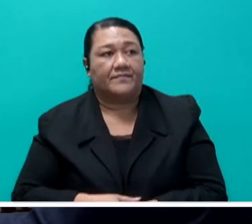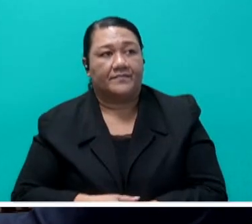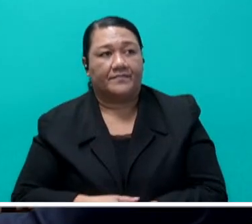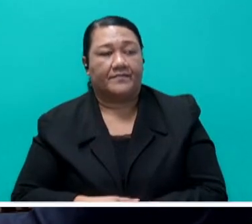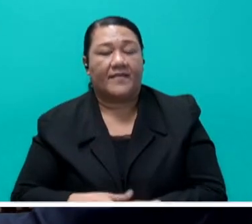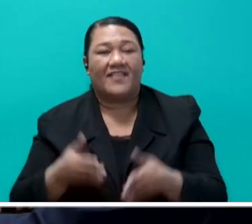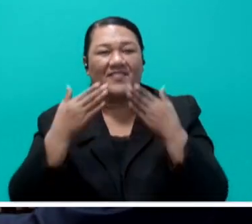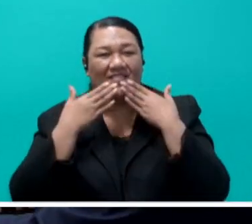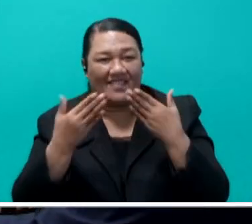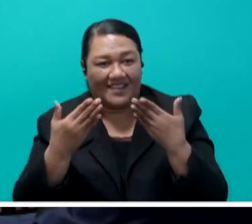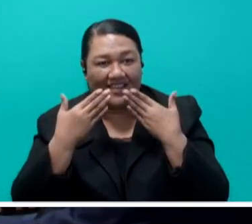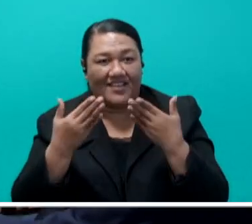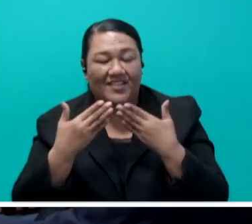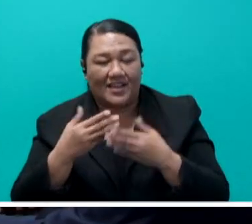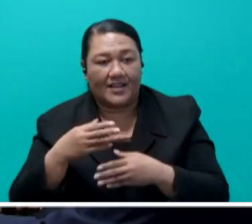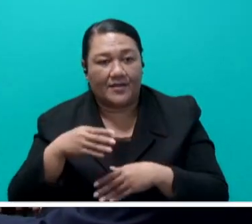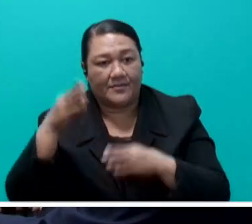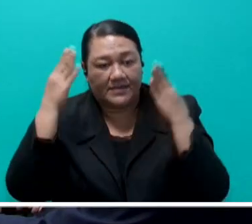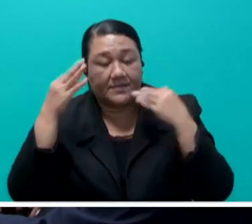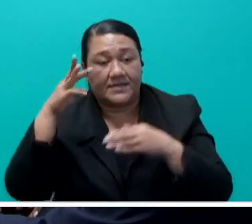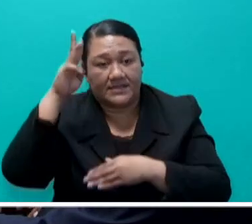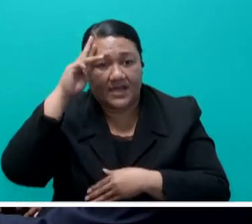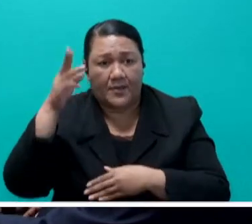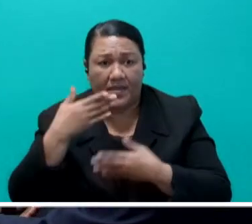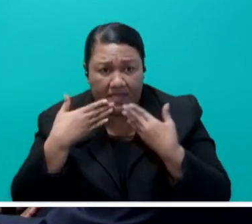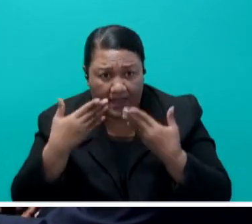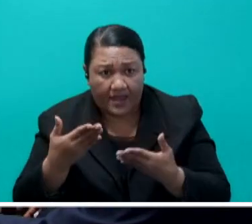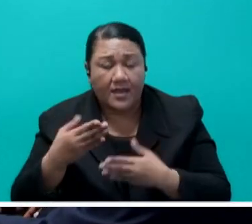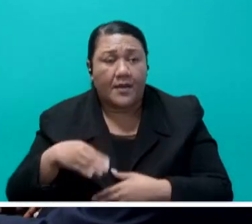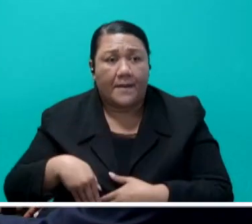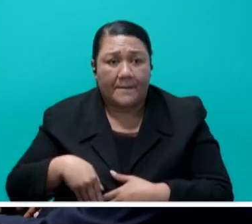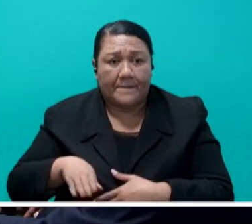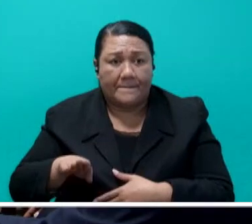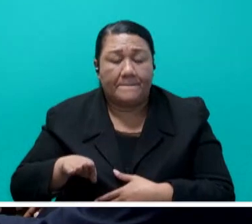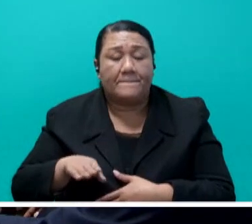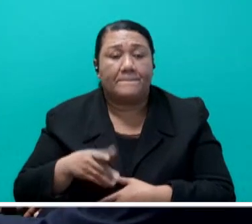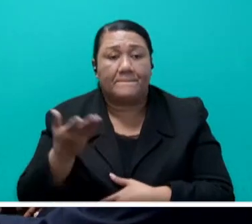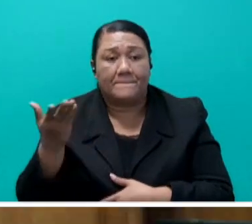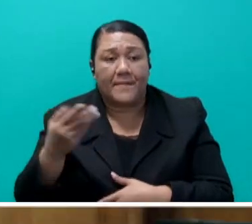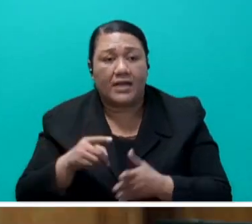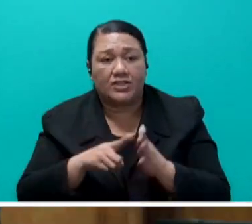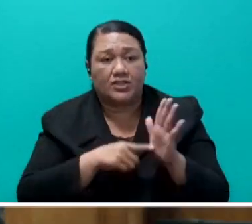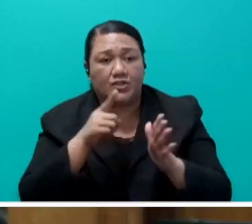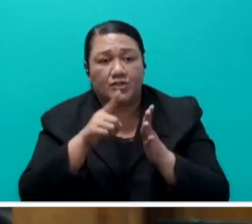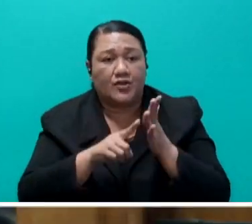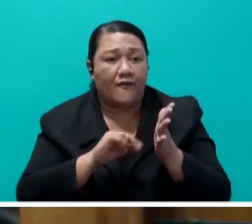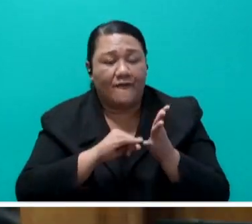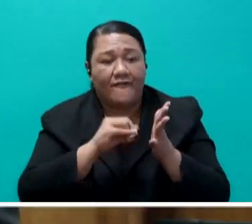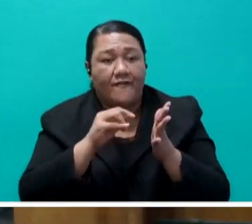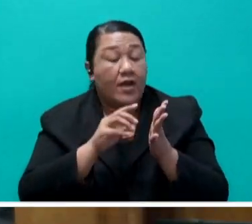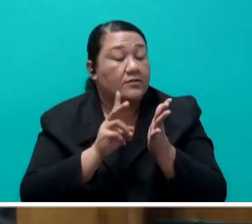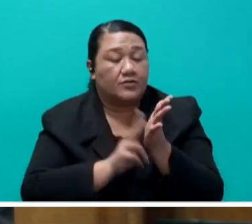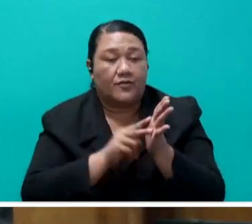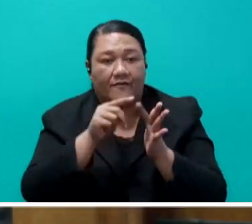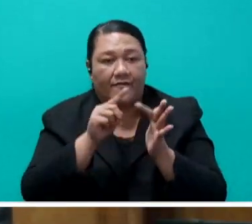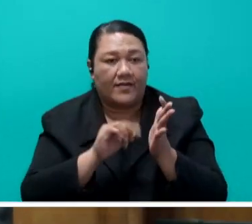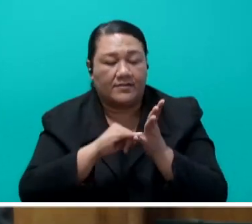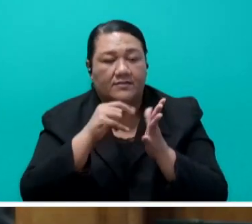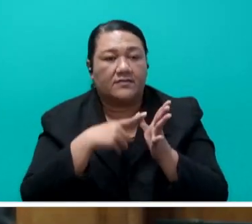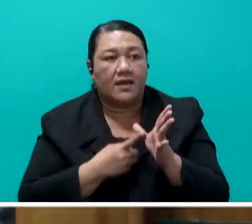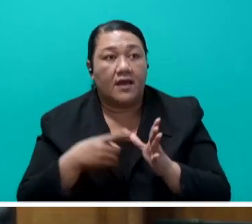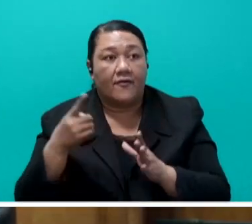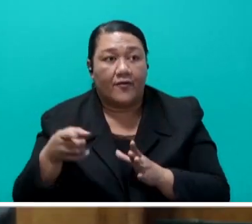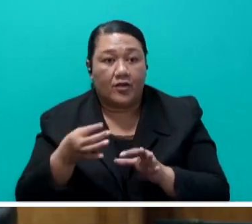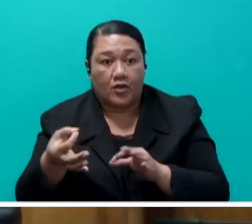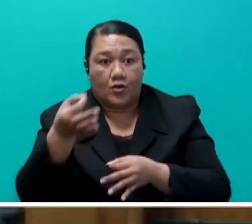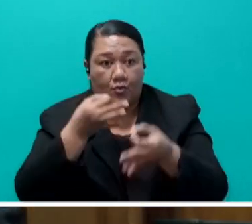Thank you, Mr. Speaker, sir, and I'd like to thank Honourable Chavez for the question regarding the fourth